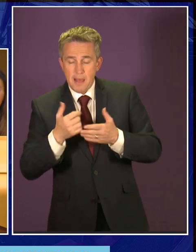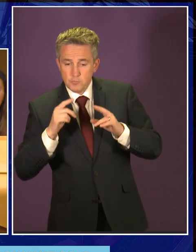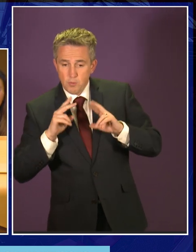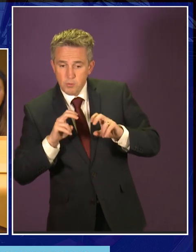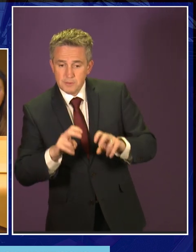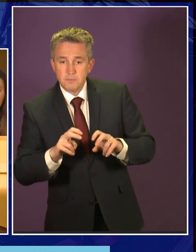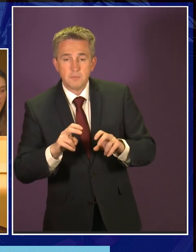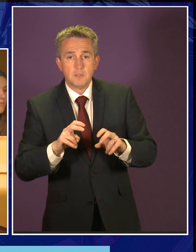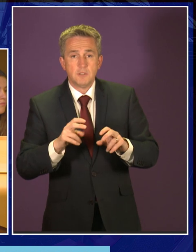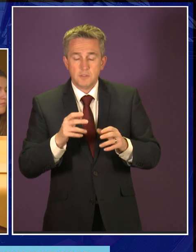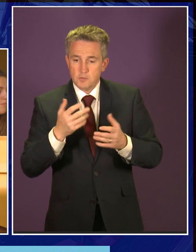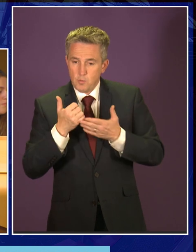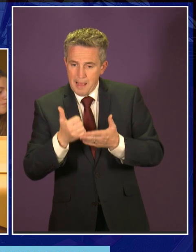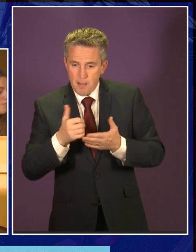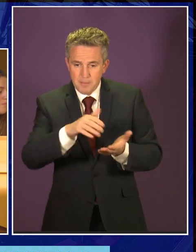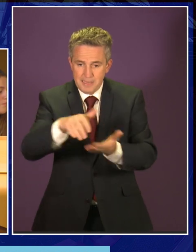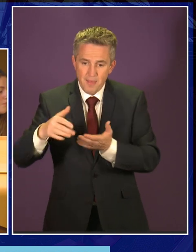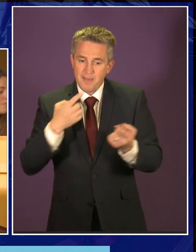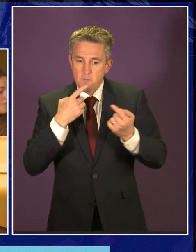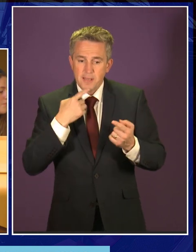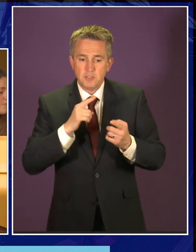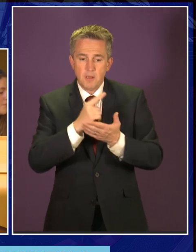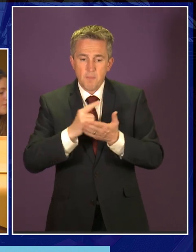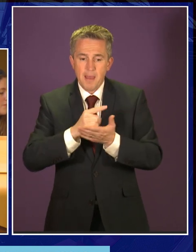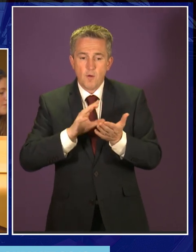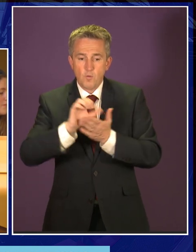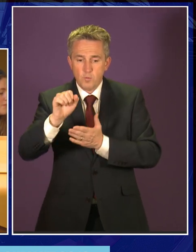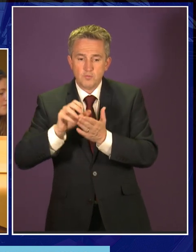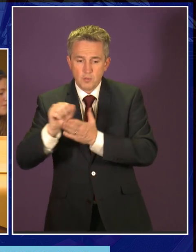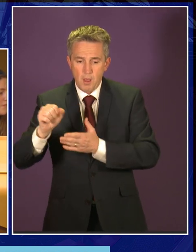are closer to communities that we serve.